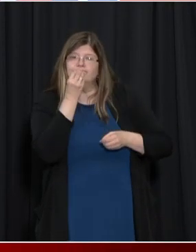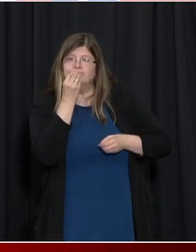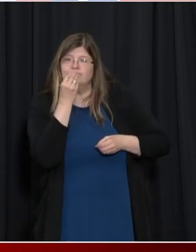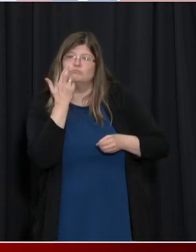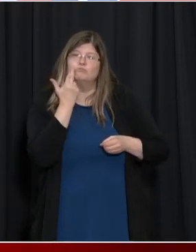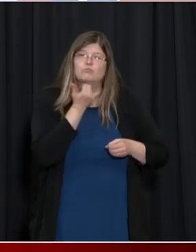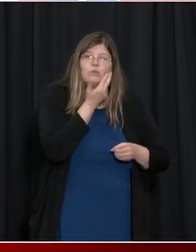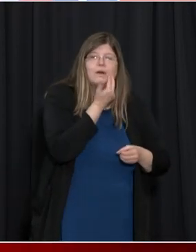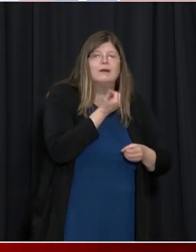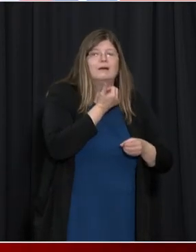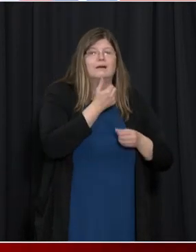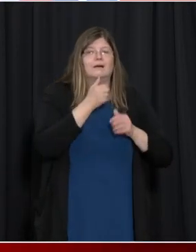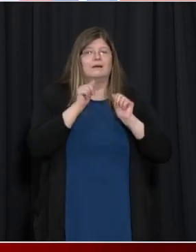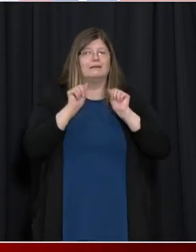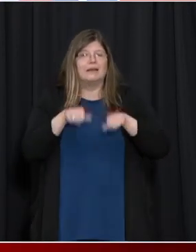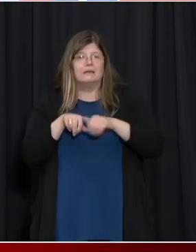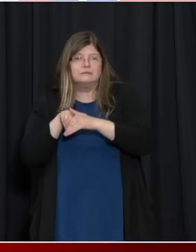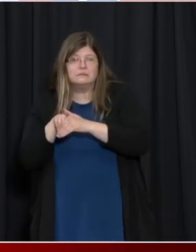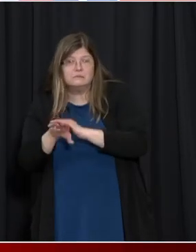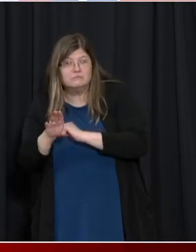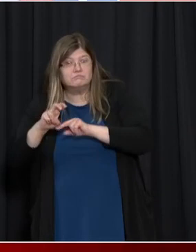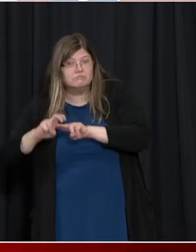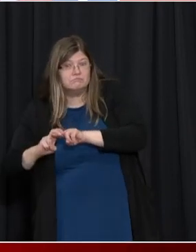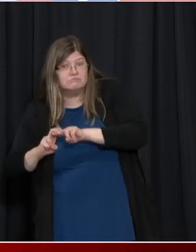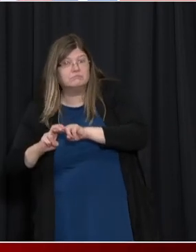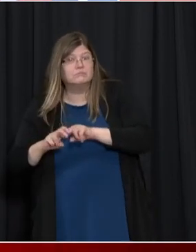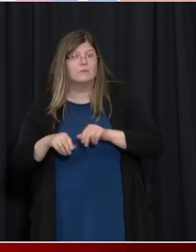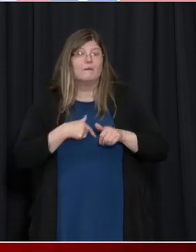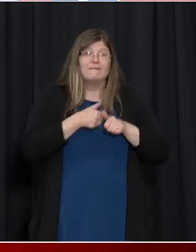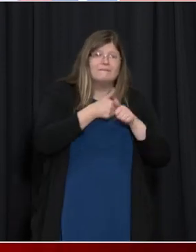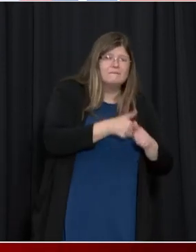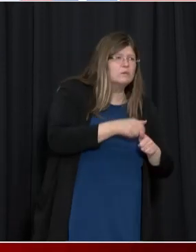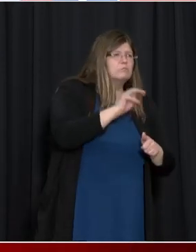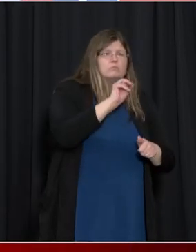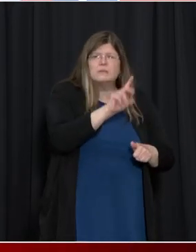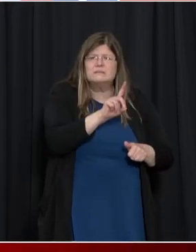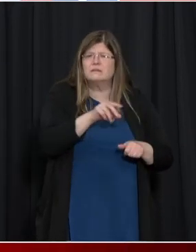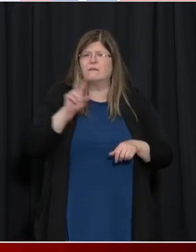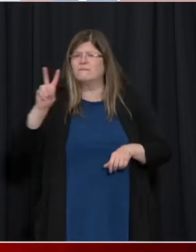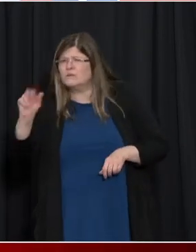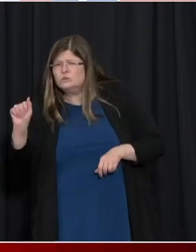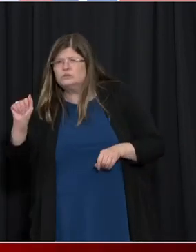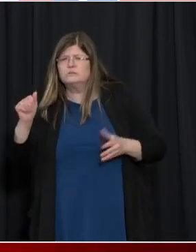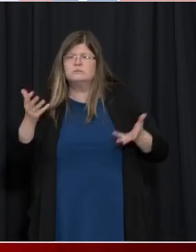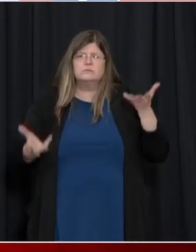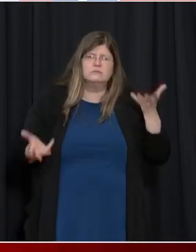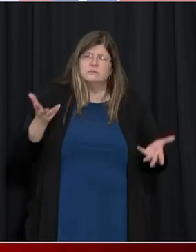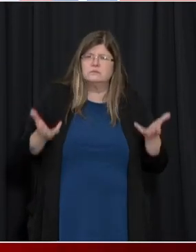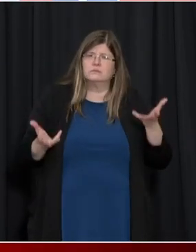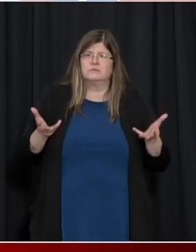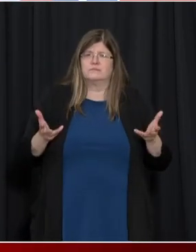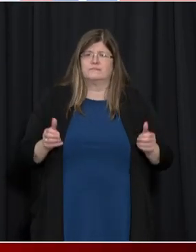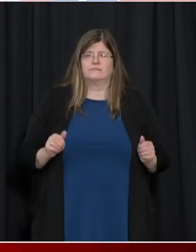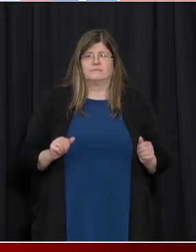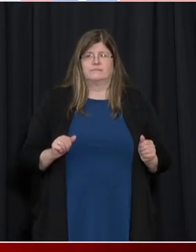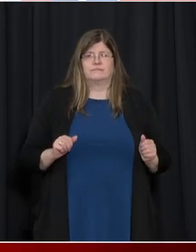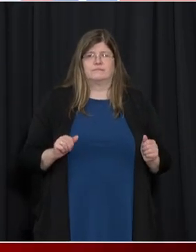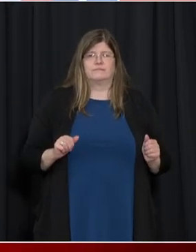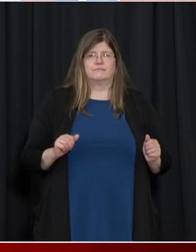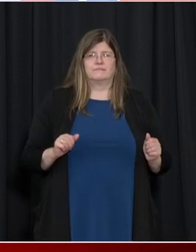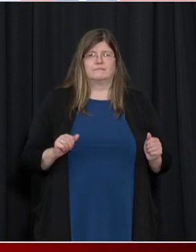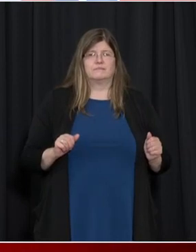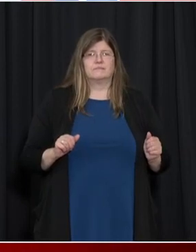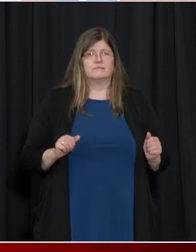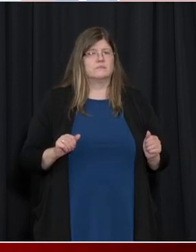what Maryland and Virginia is going to be doing? No, we're basing it on the committee's recommendations. I will